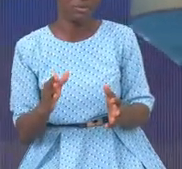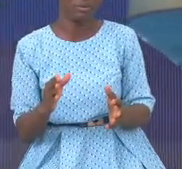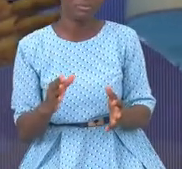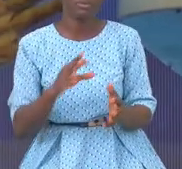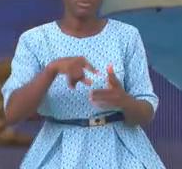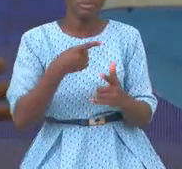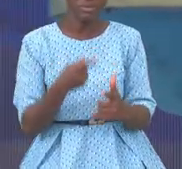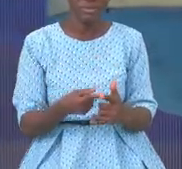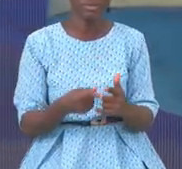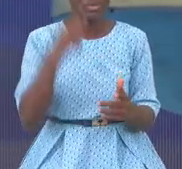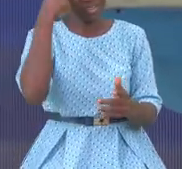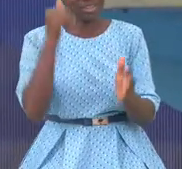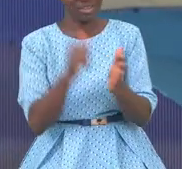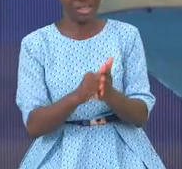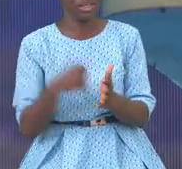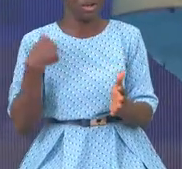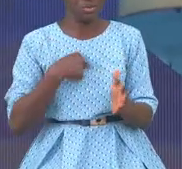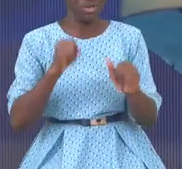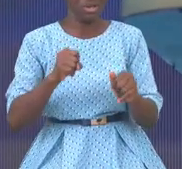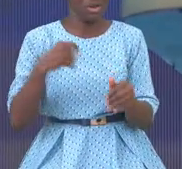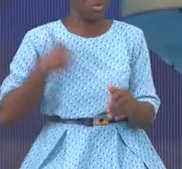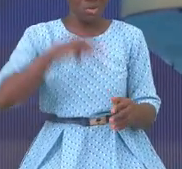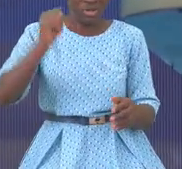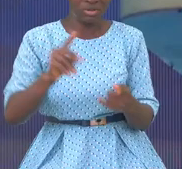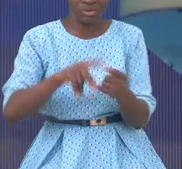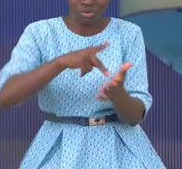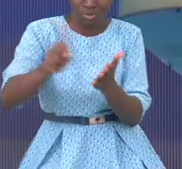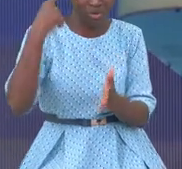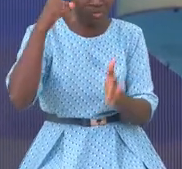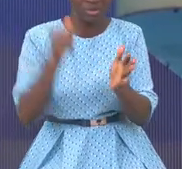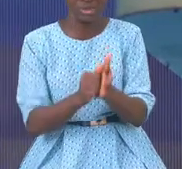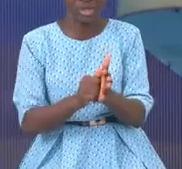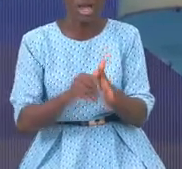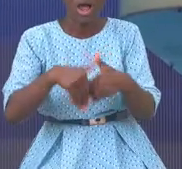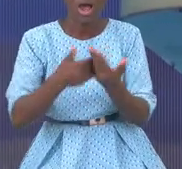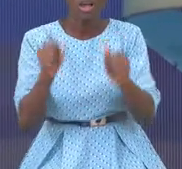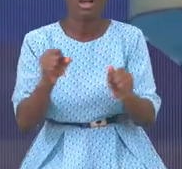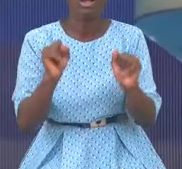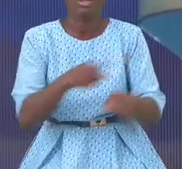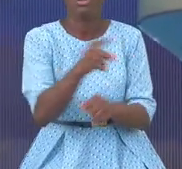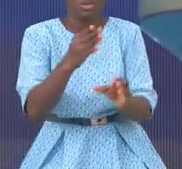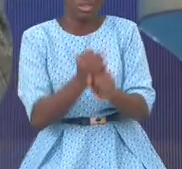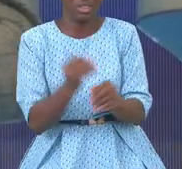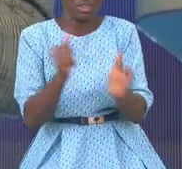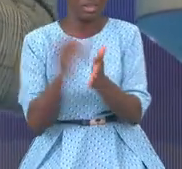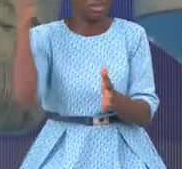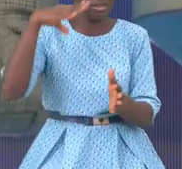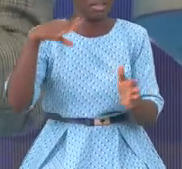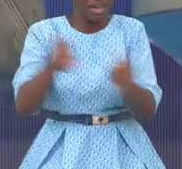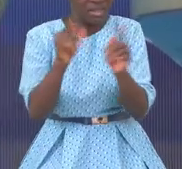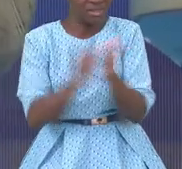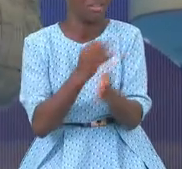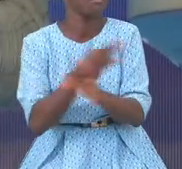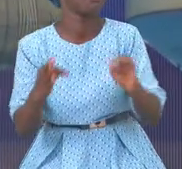you know you must be this and this and that? But the grace of God, without any